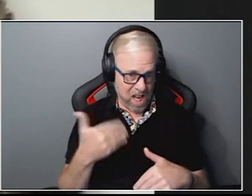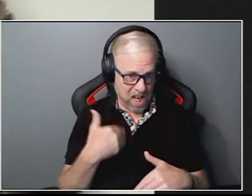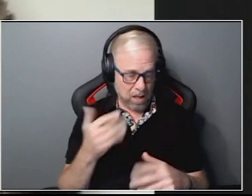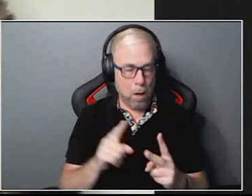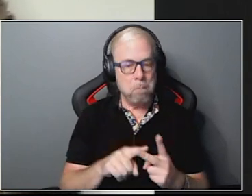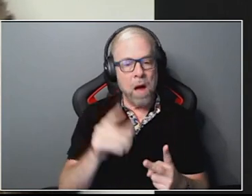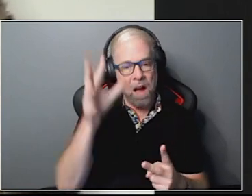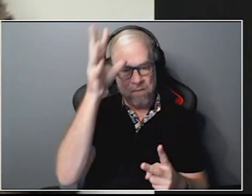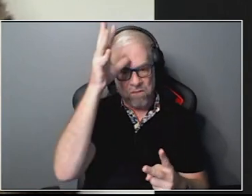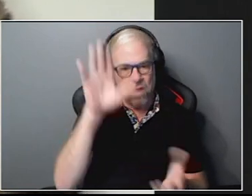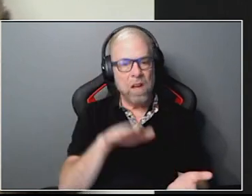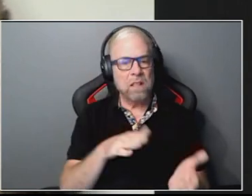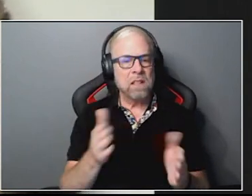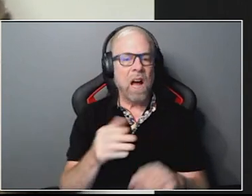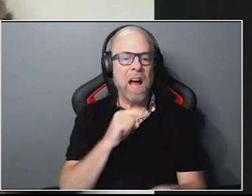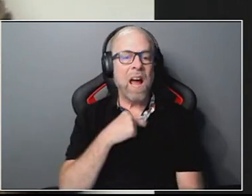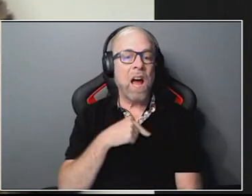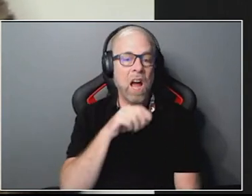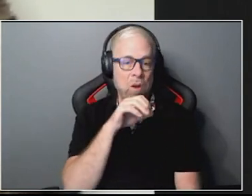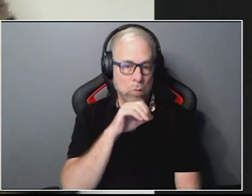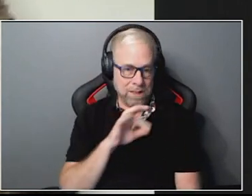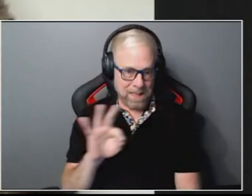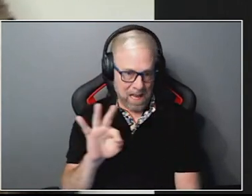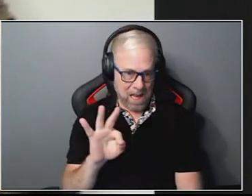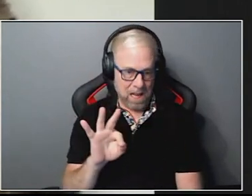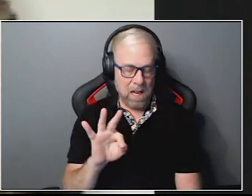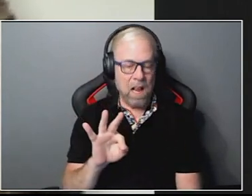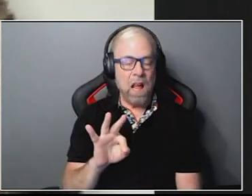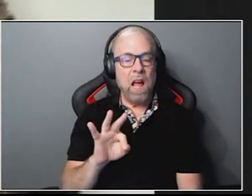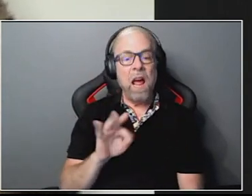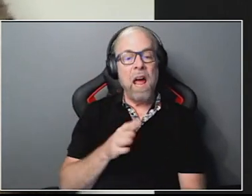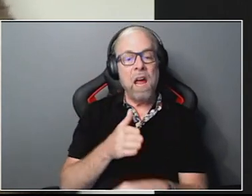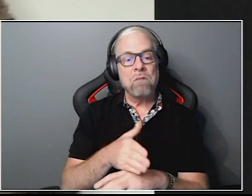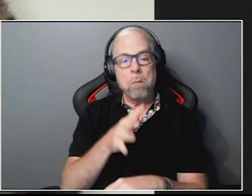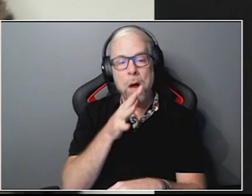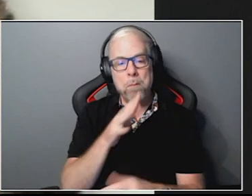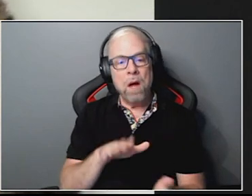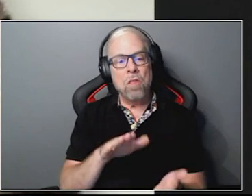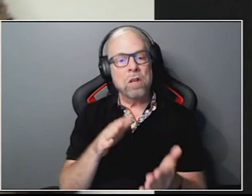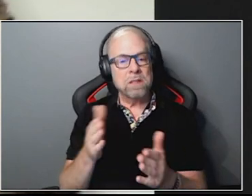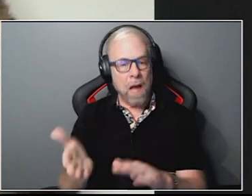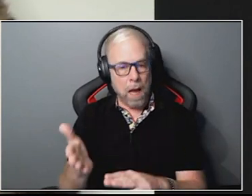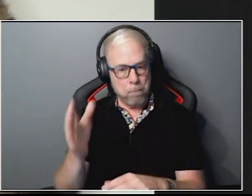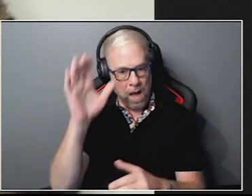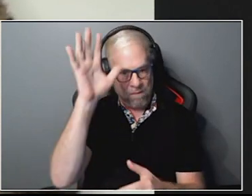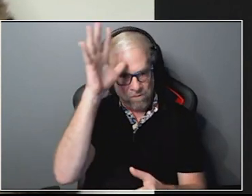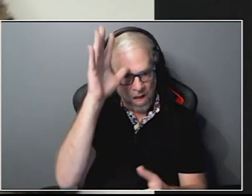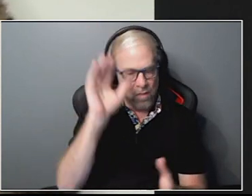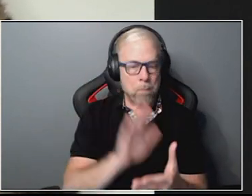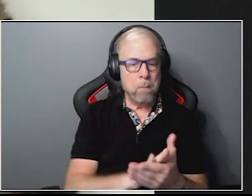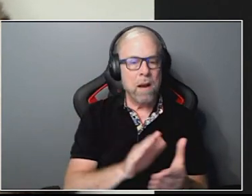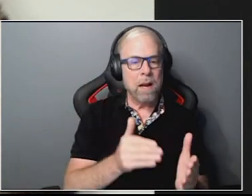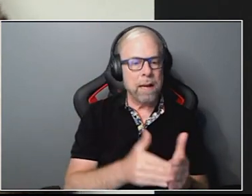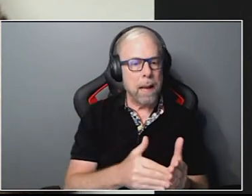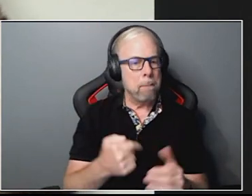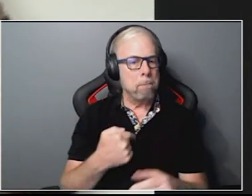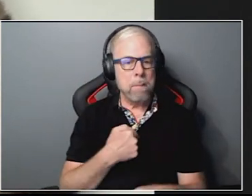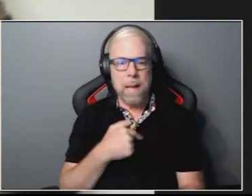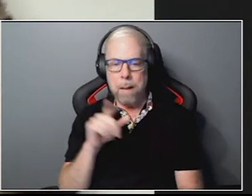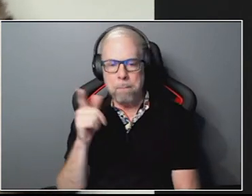I was 9 years old. And of course, after my mother died, he had remarried. My stepmother and I did not get along at